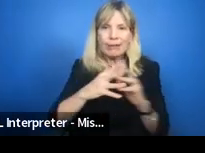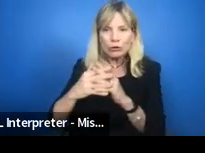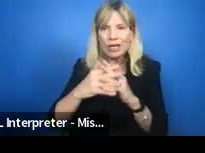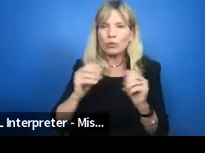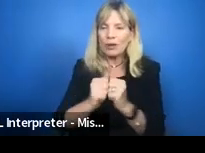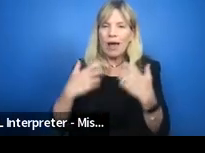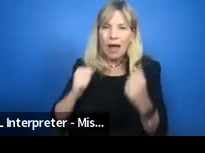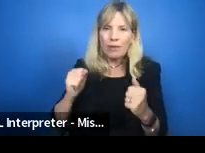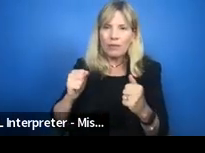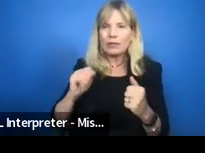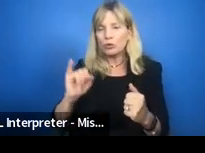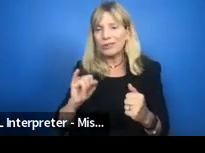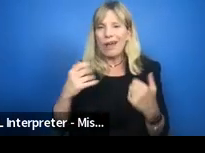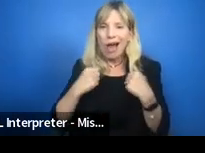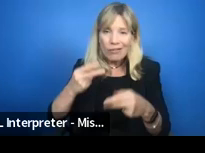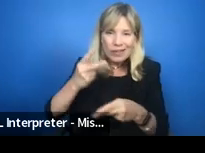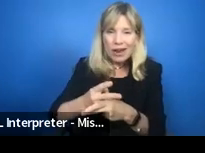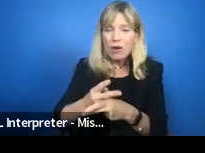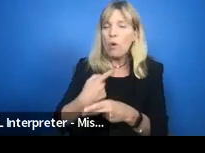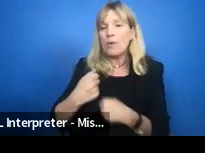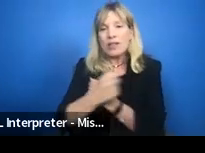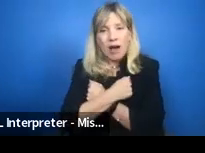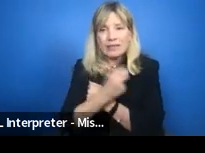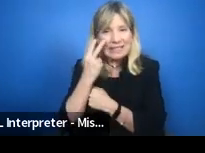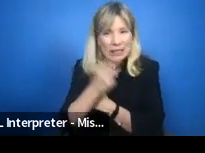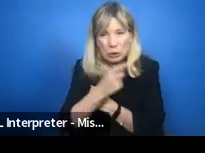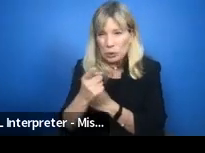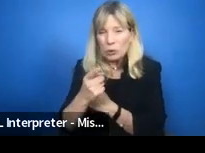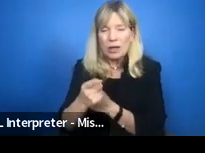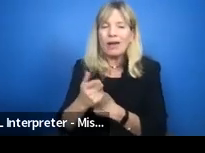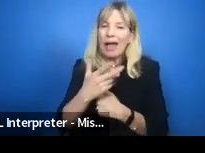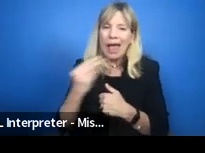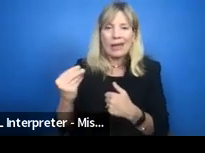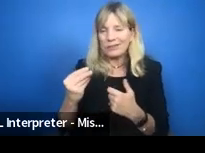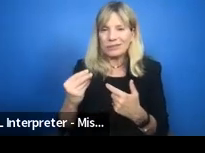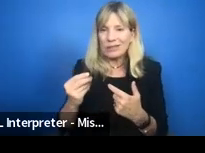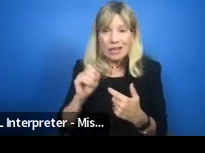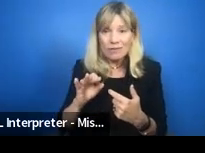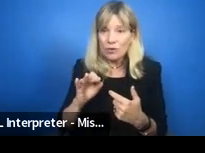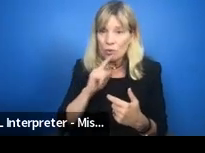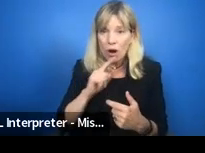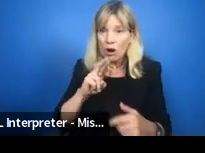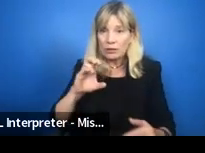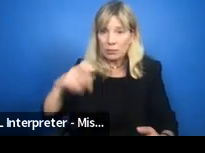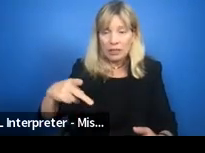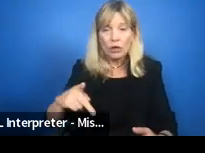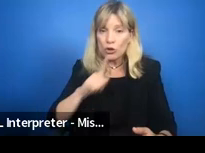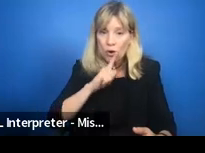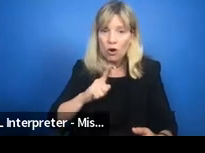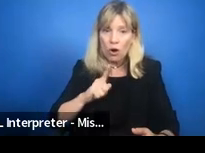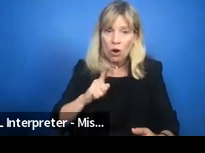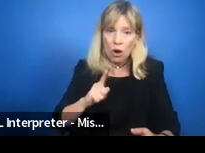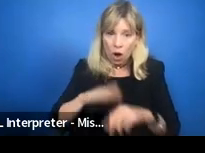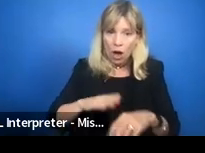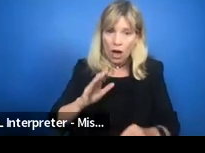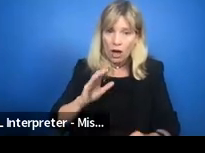health insurance and healthcare. We'd love to see you. And if you RSVP'd, you're on our mailing list. So look